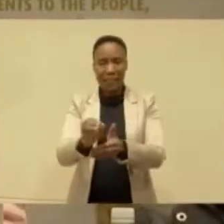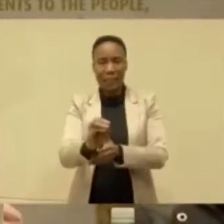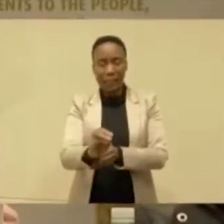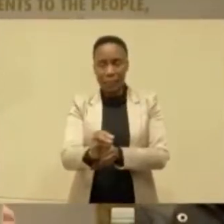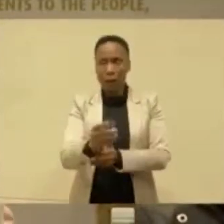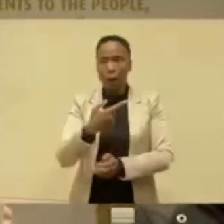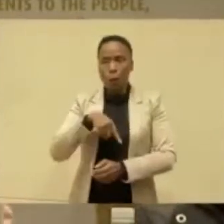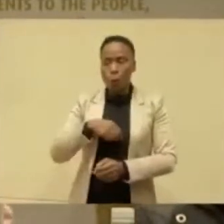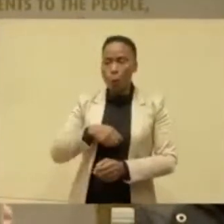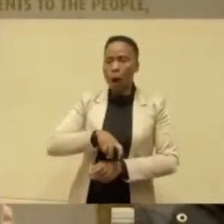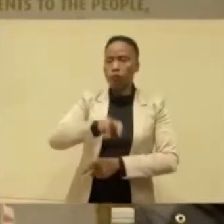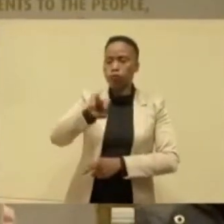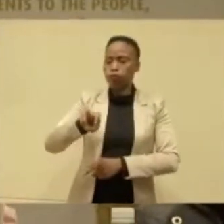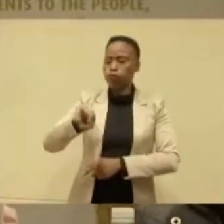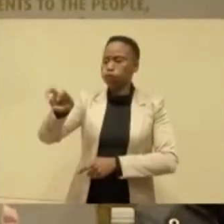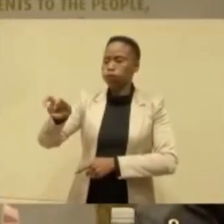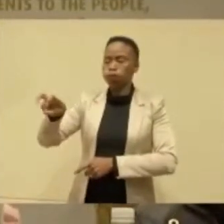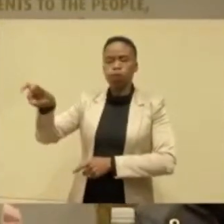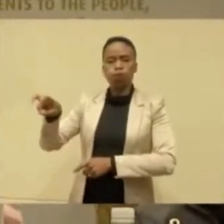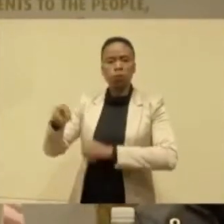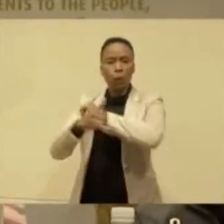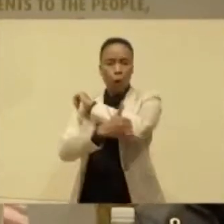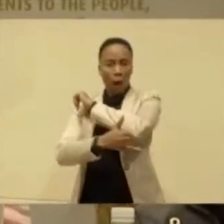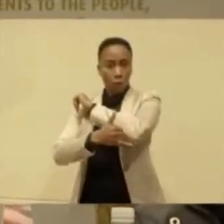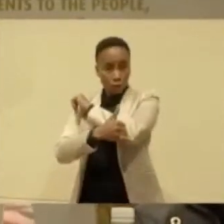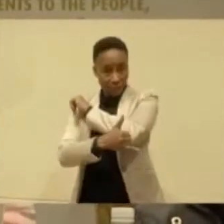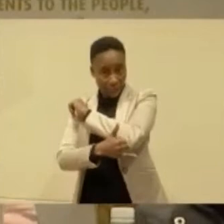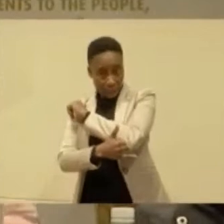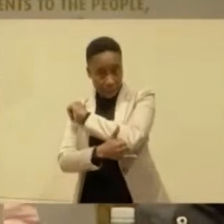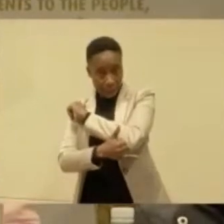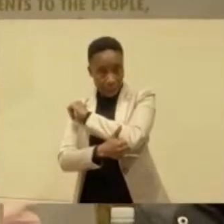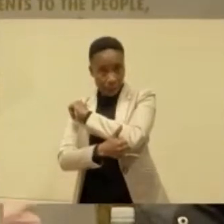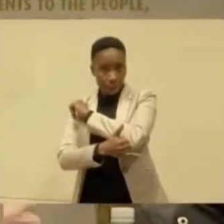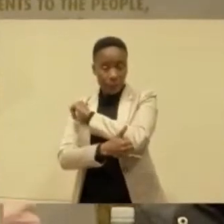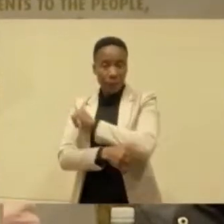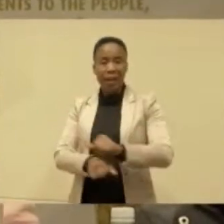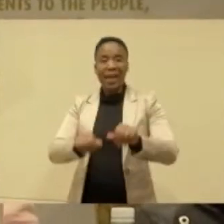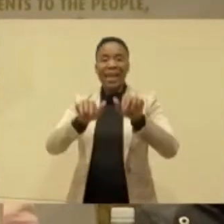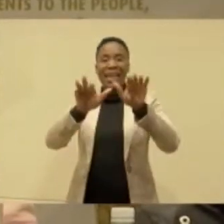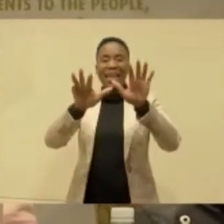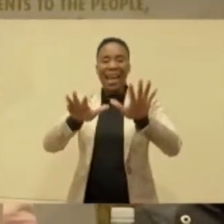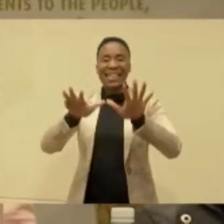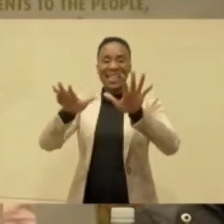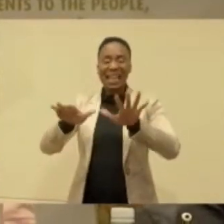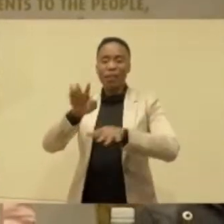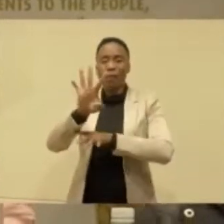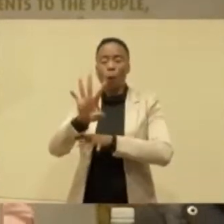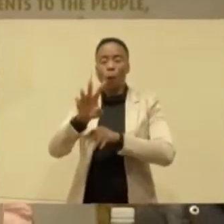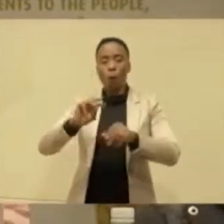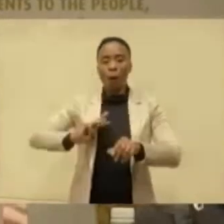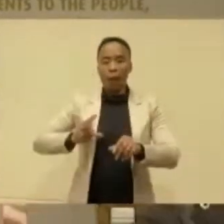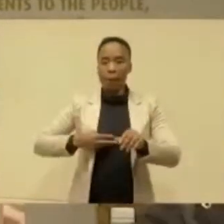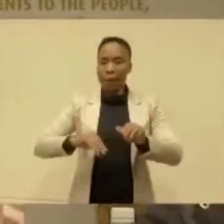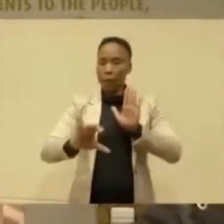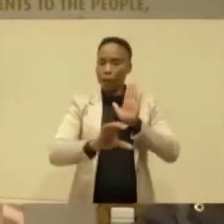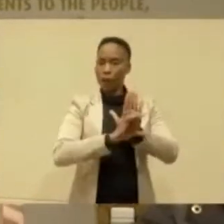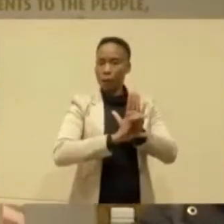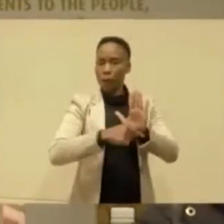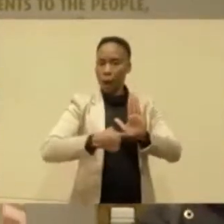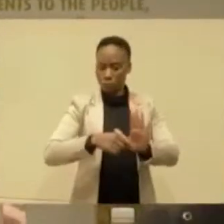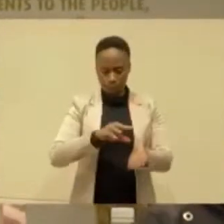we've been going around the country and we have taken the 1994 women's charter and did a